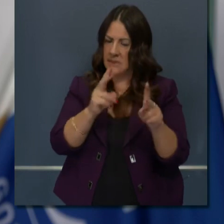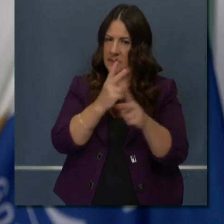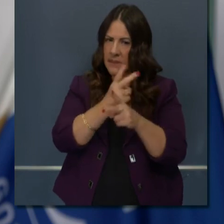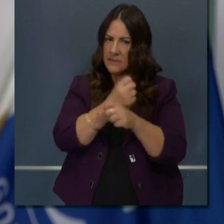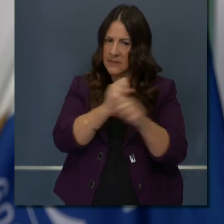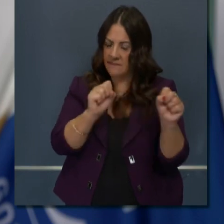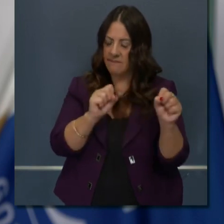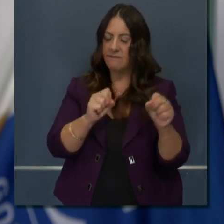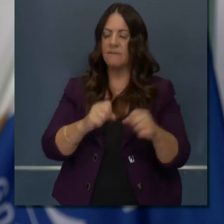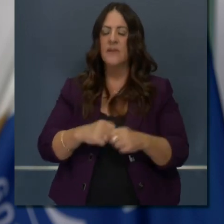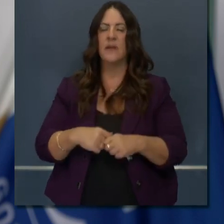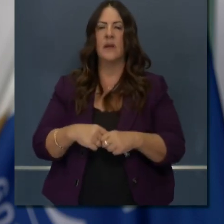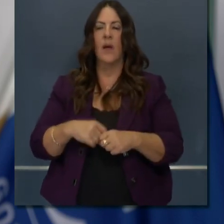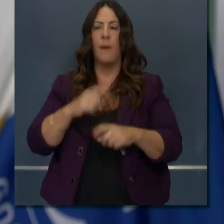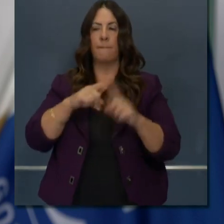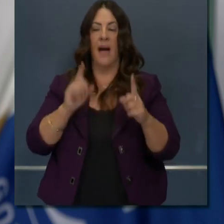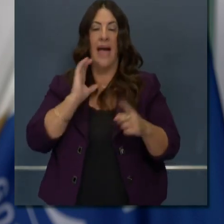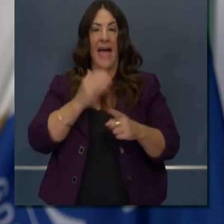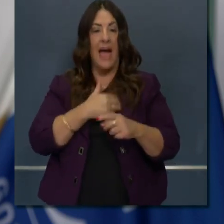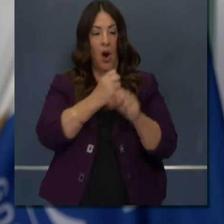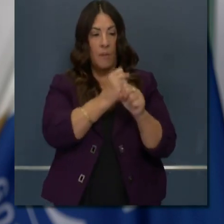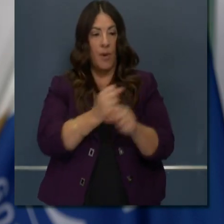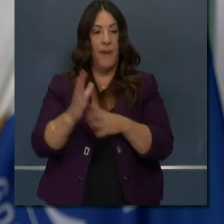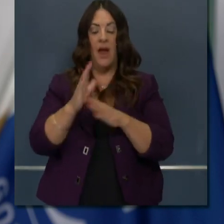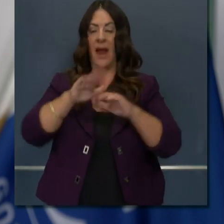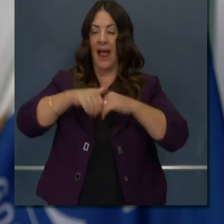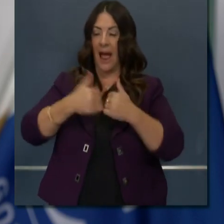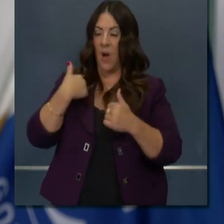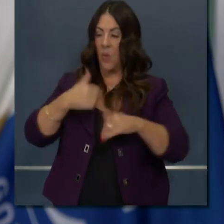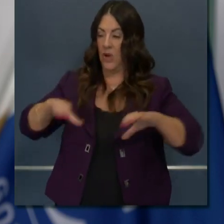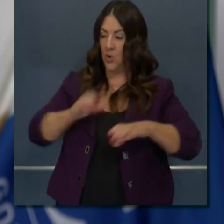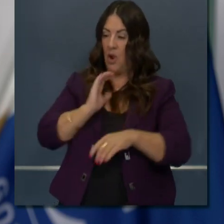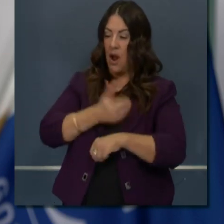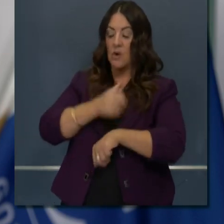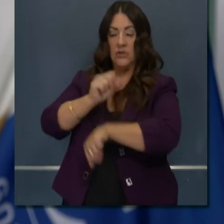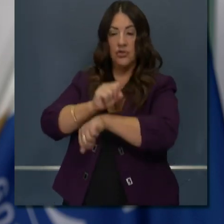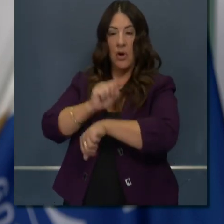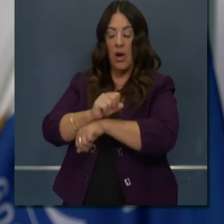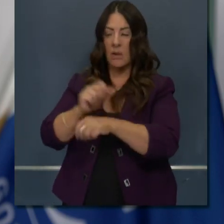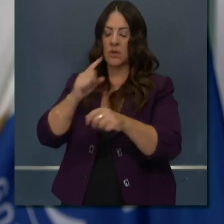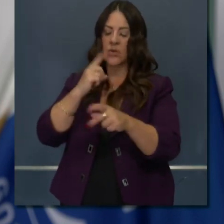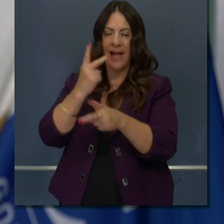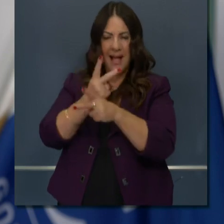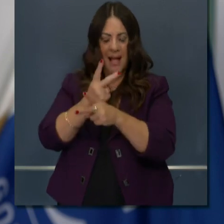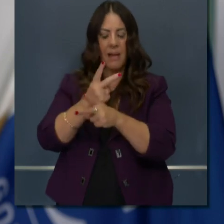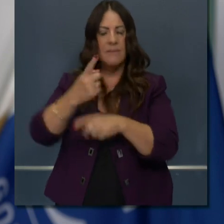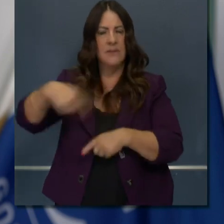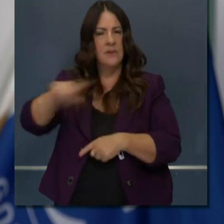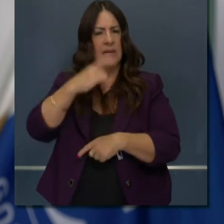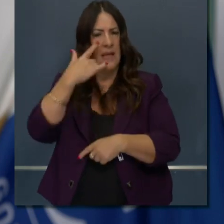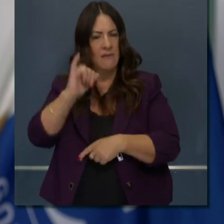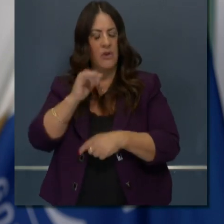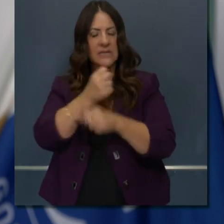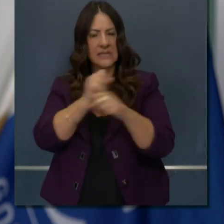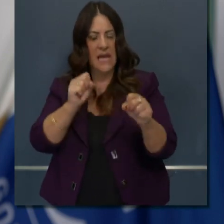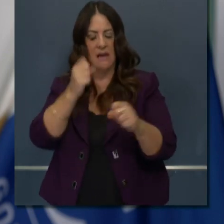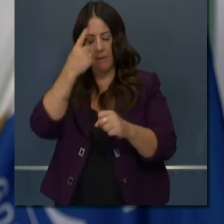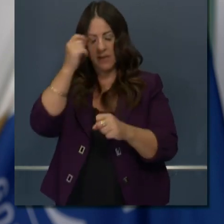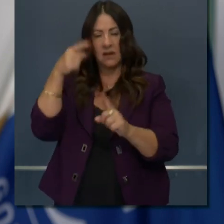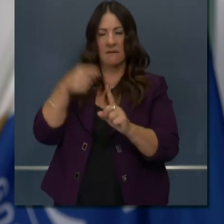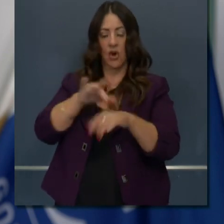no reduction in our preparedness and the work that goes on to keep Californians safe as far as earthquake safety